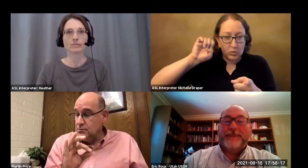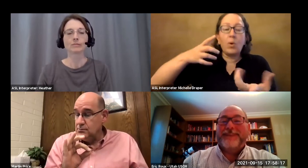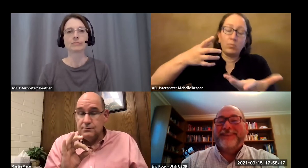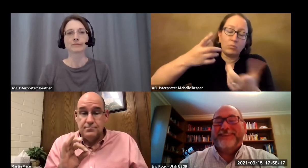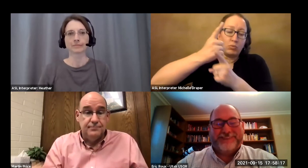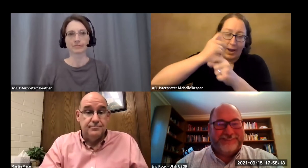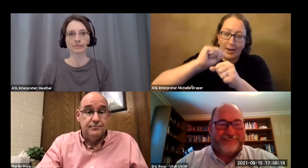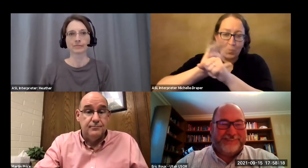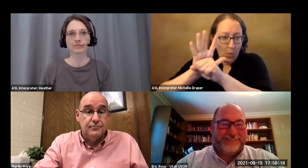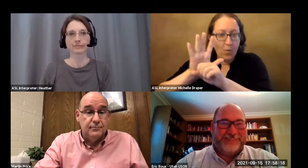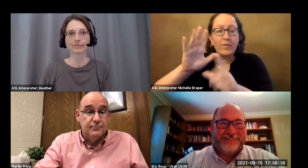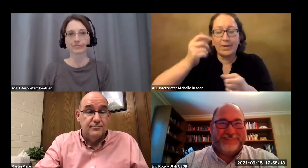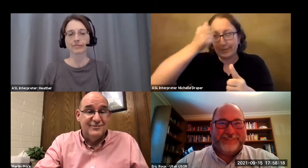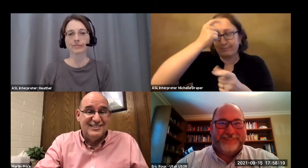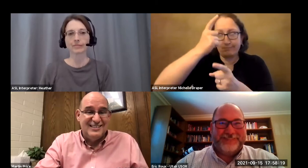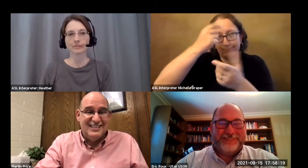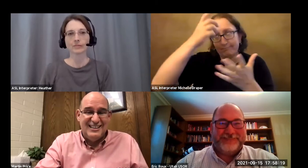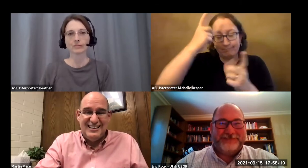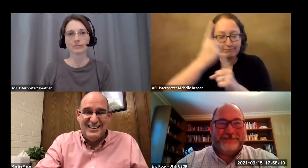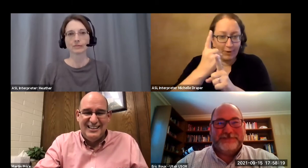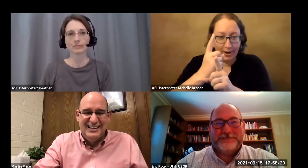I'm sorry.